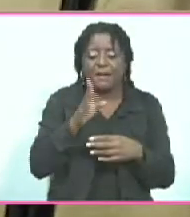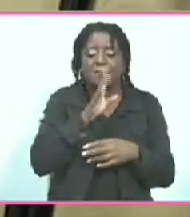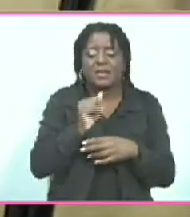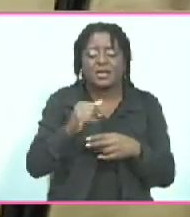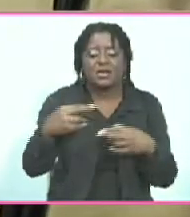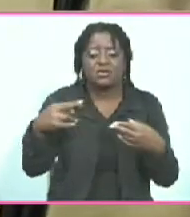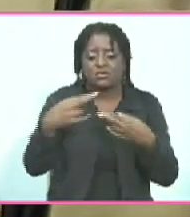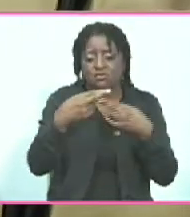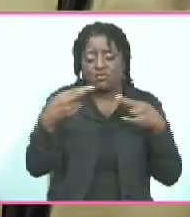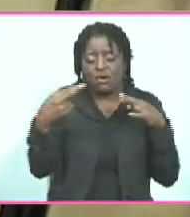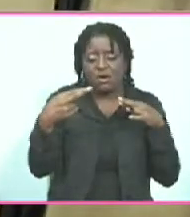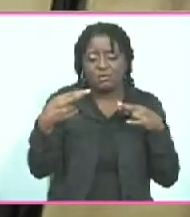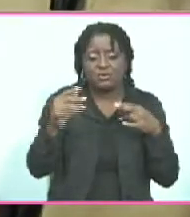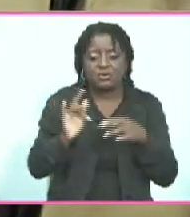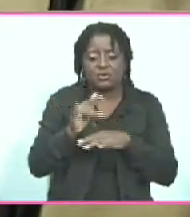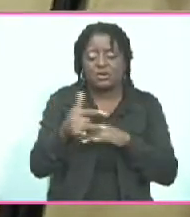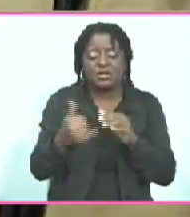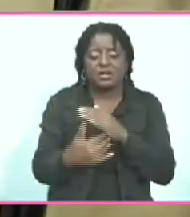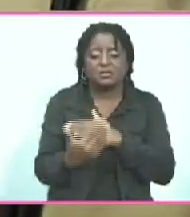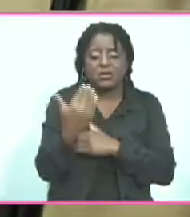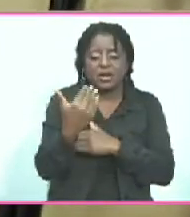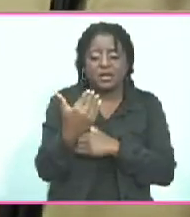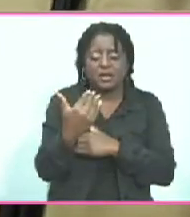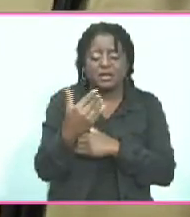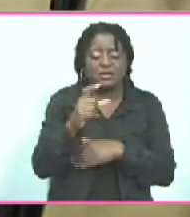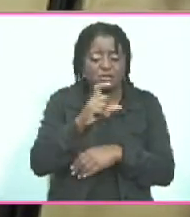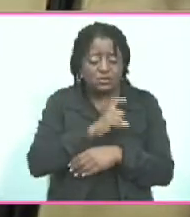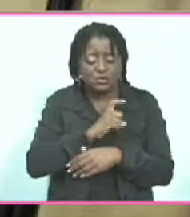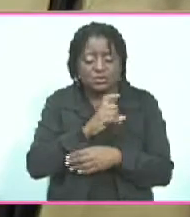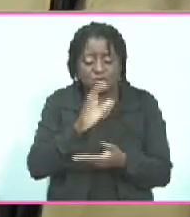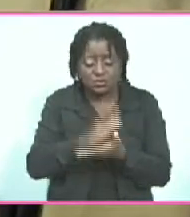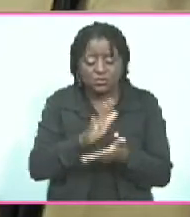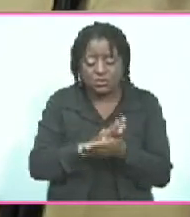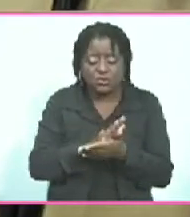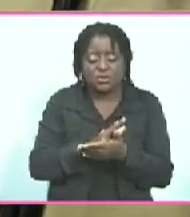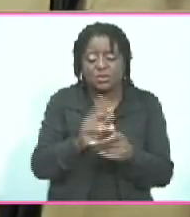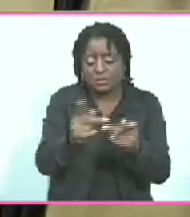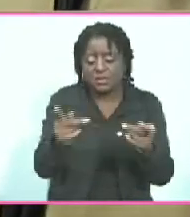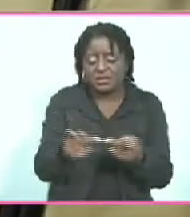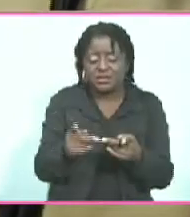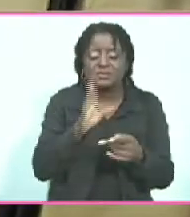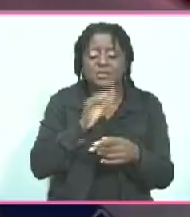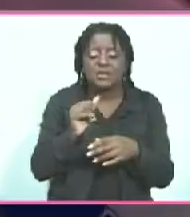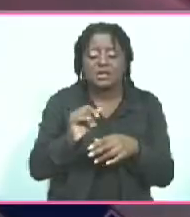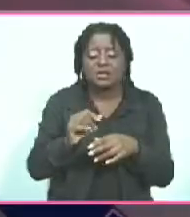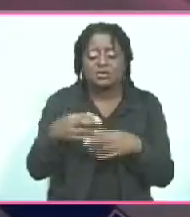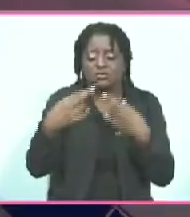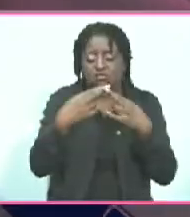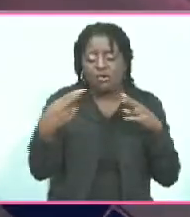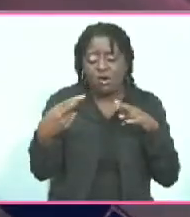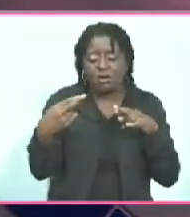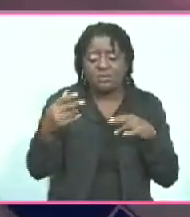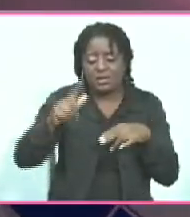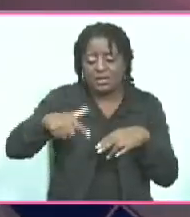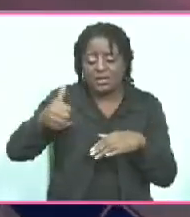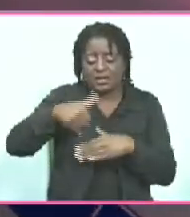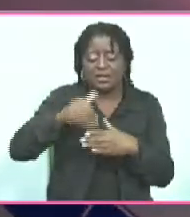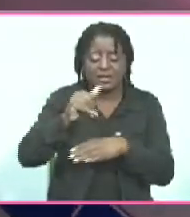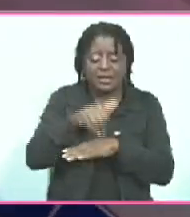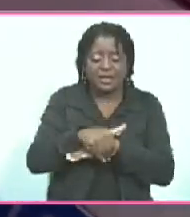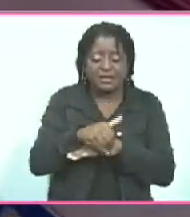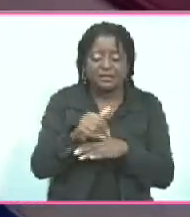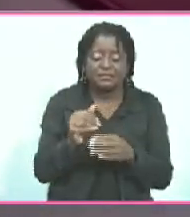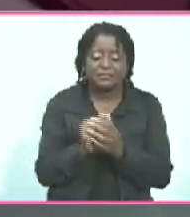were held up and robbed during the night. We believe that this is the crew who have been behind that robbery. Dean says the officers in the area